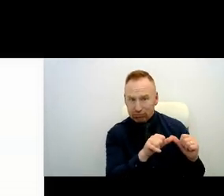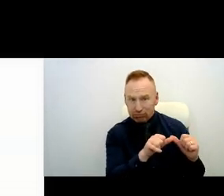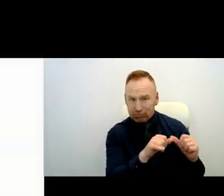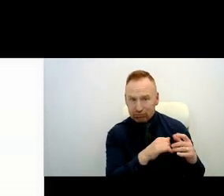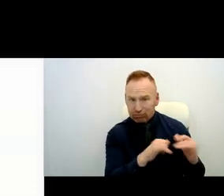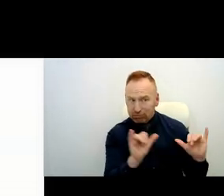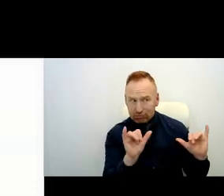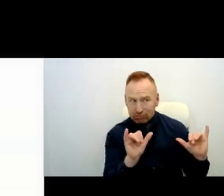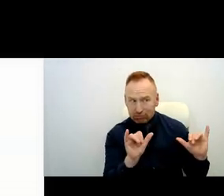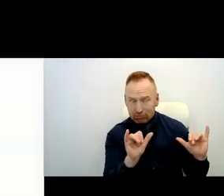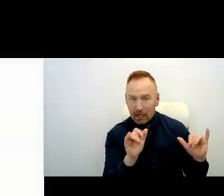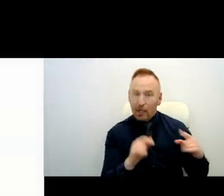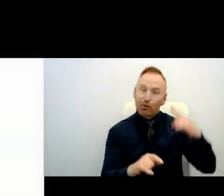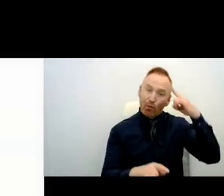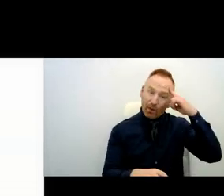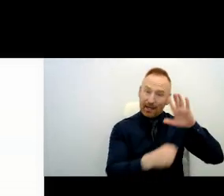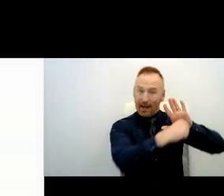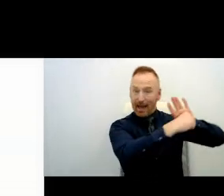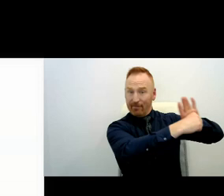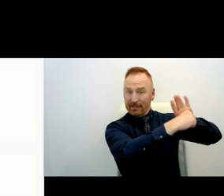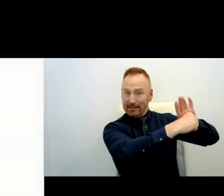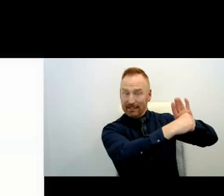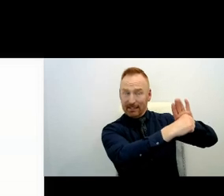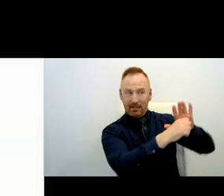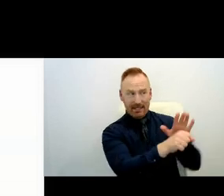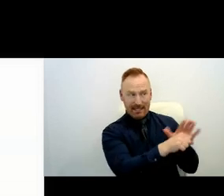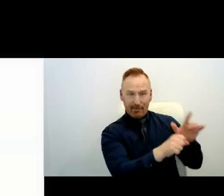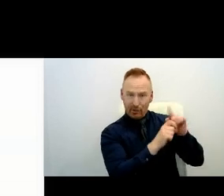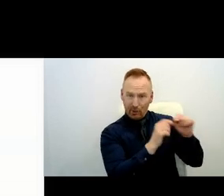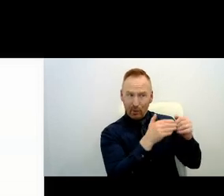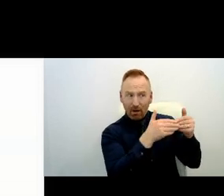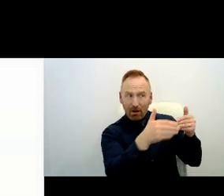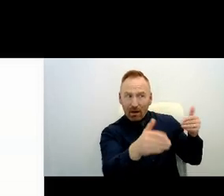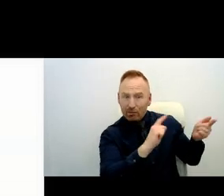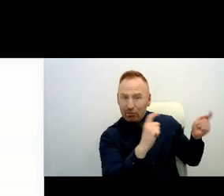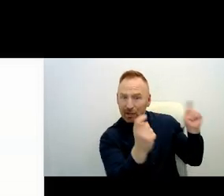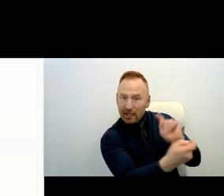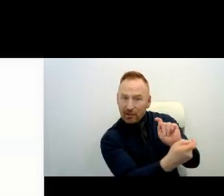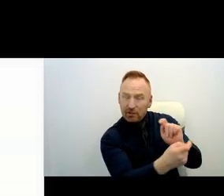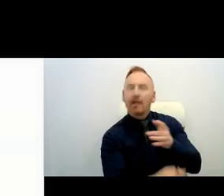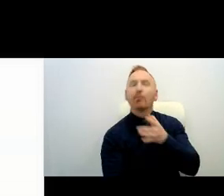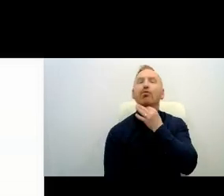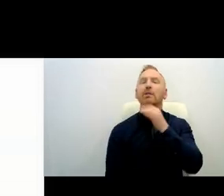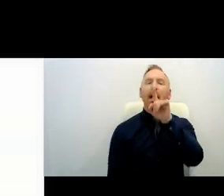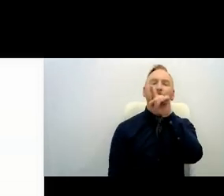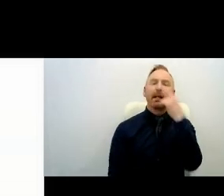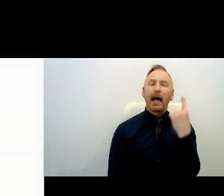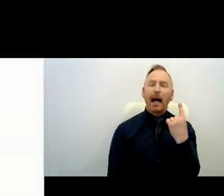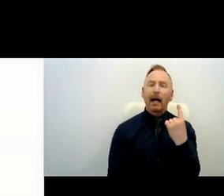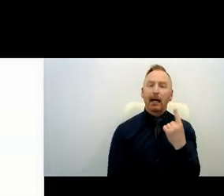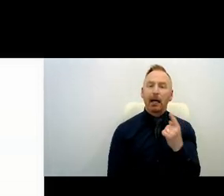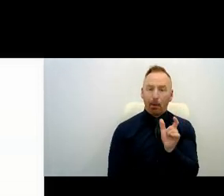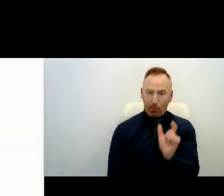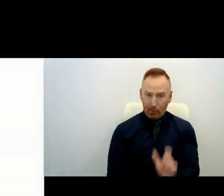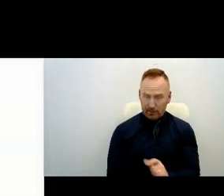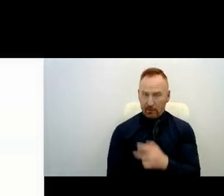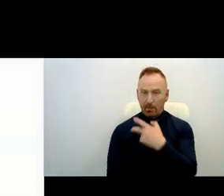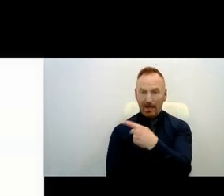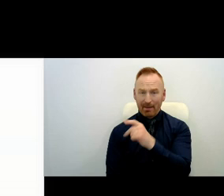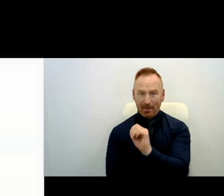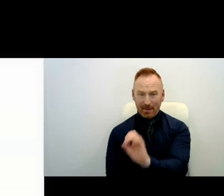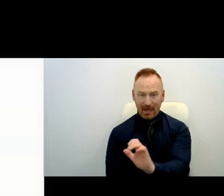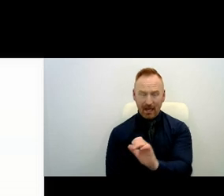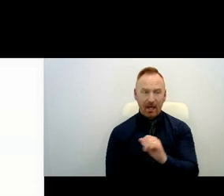think advocacy is enough to change things in the long run? And how does a Black person or person of color not get